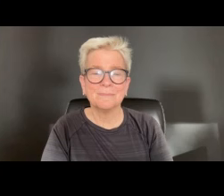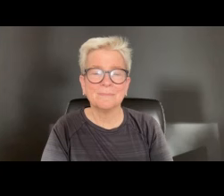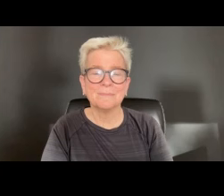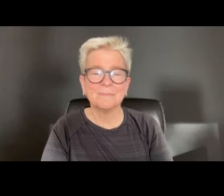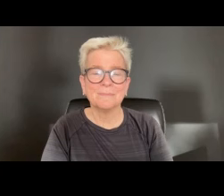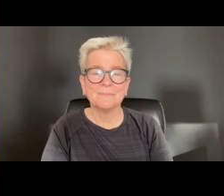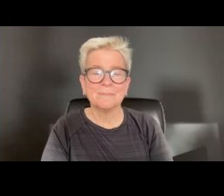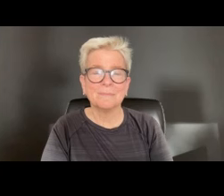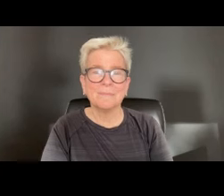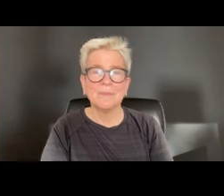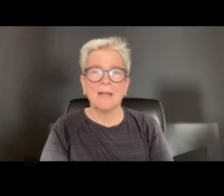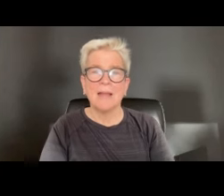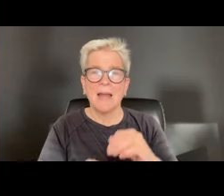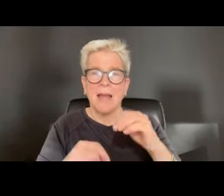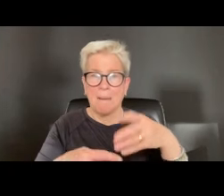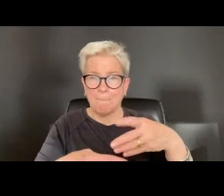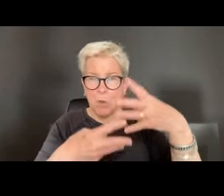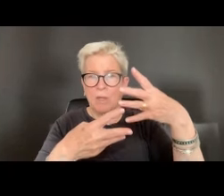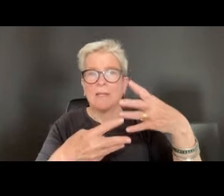I'm pulling up the questions here.